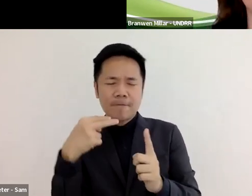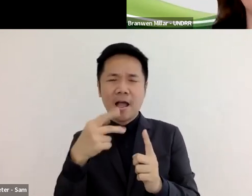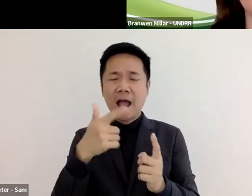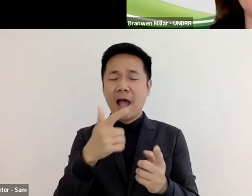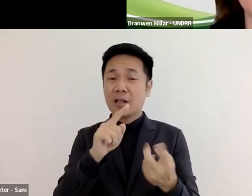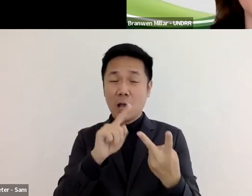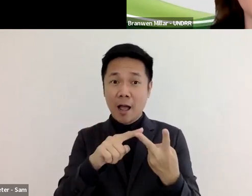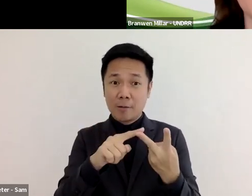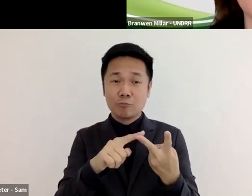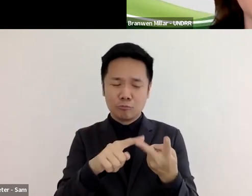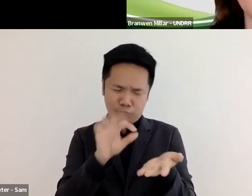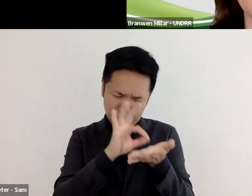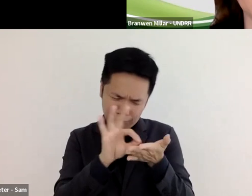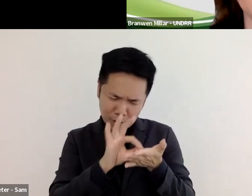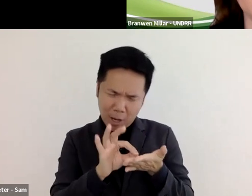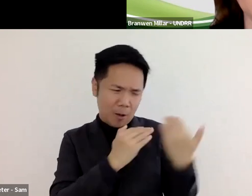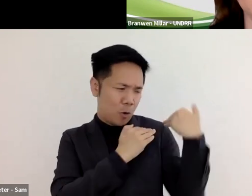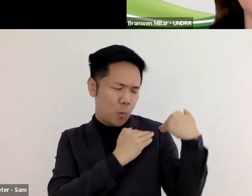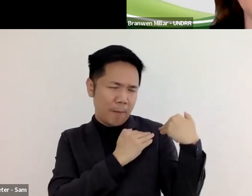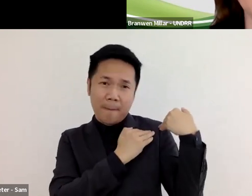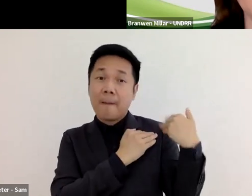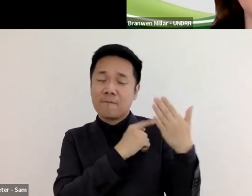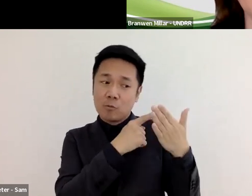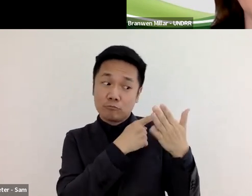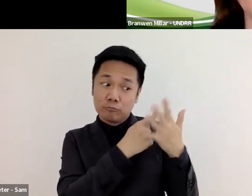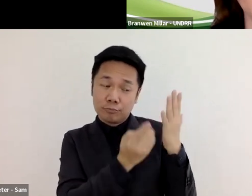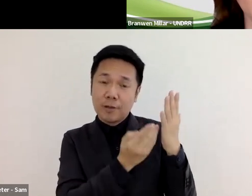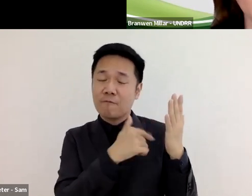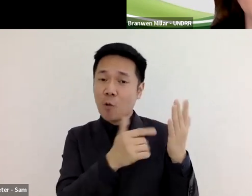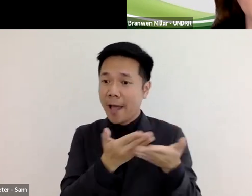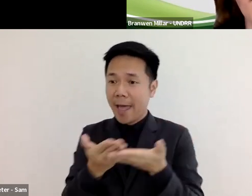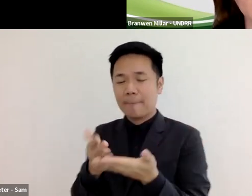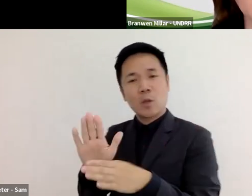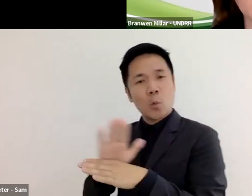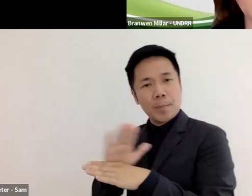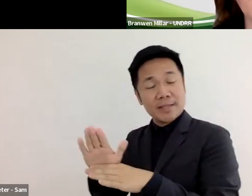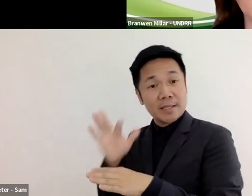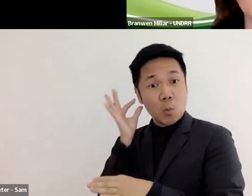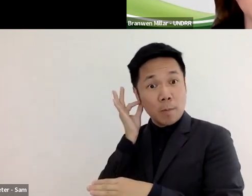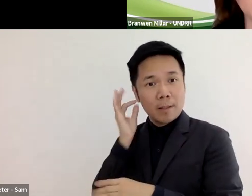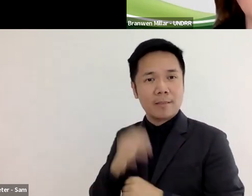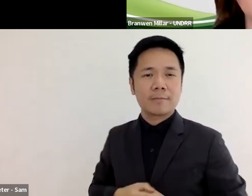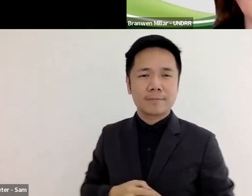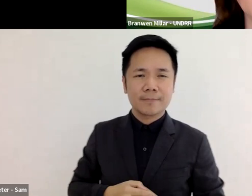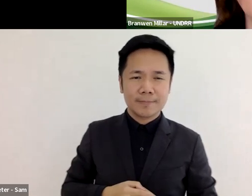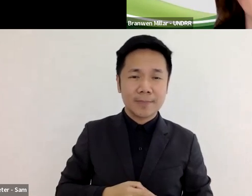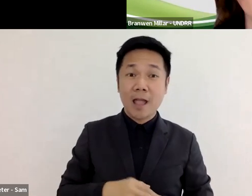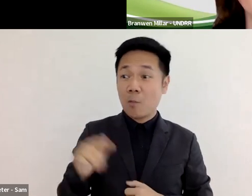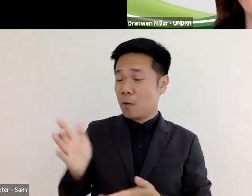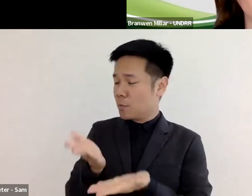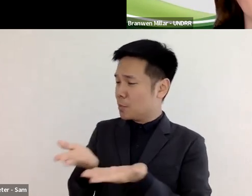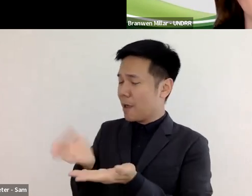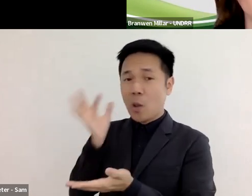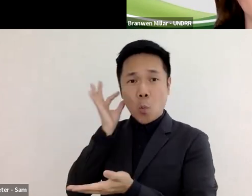proper accounting measures will also be needed in this regard. Women entrepreneurs should be supported in the green business and